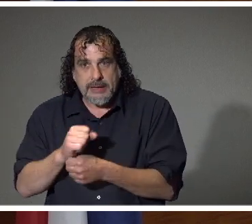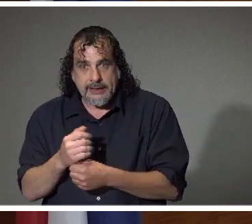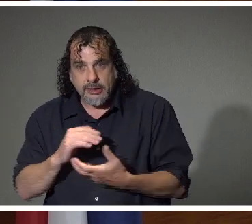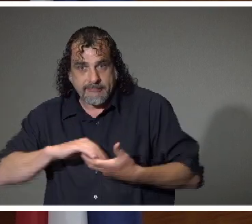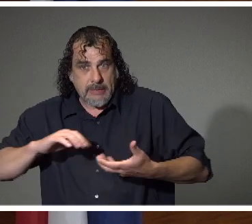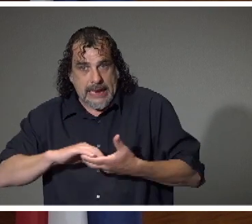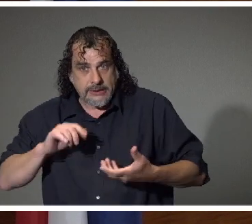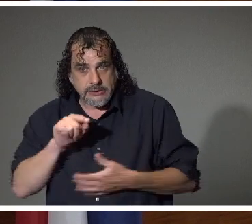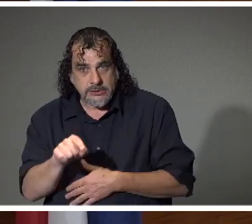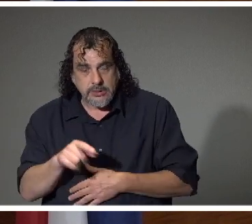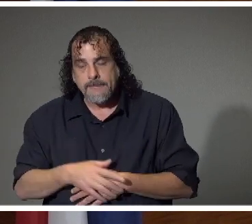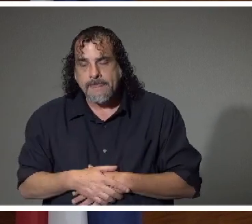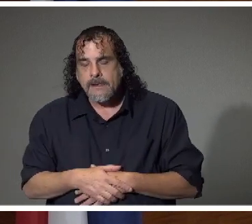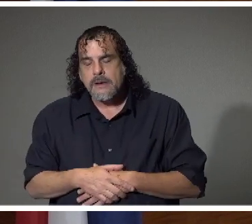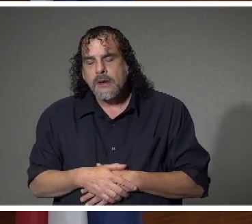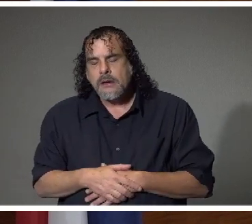Obviously,